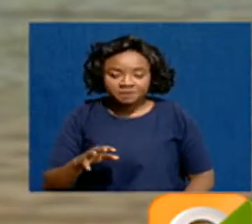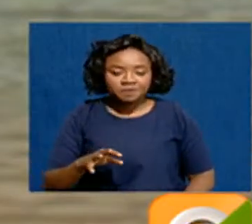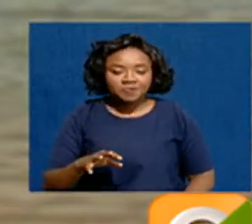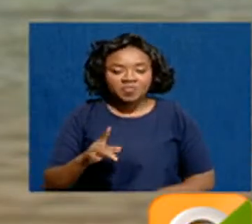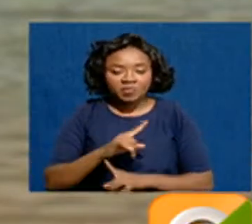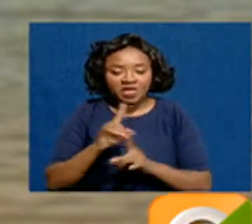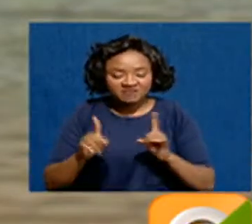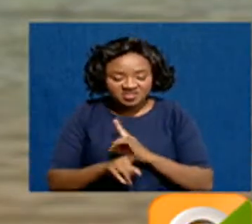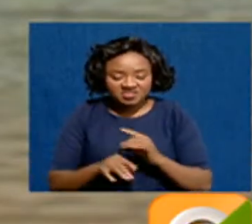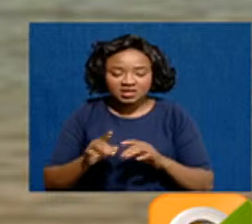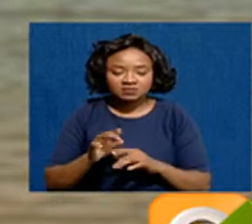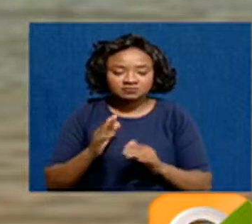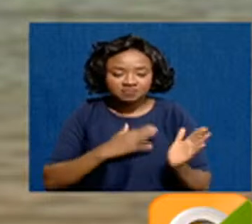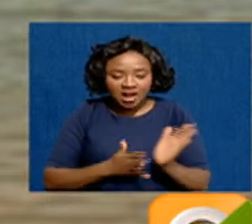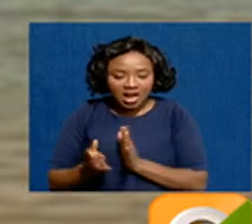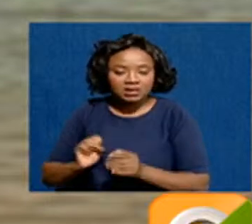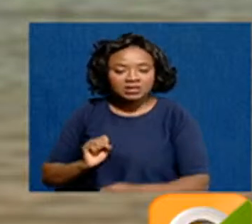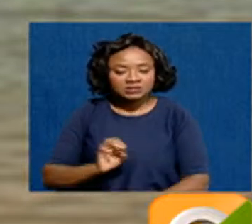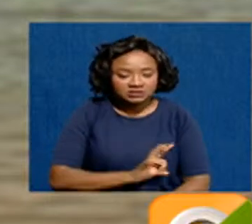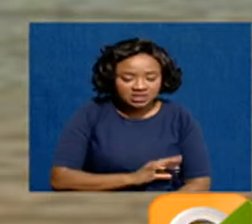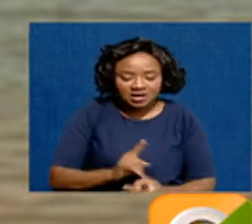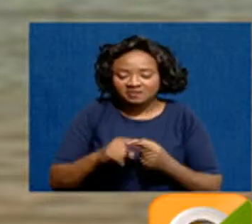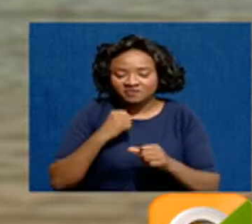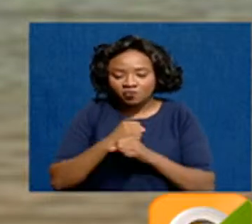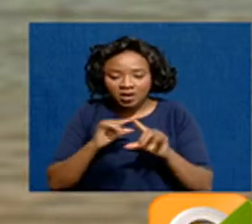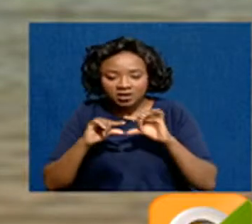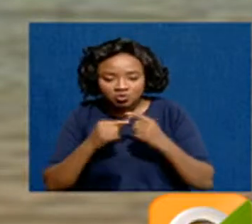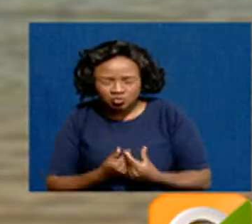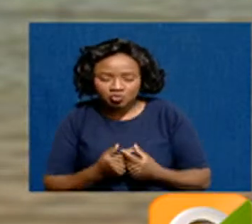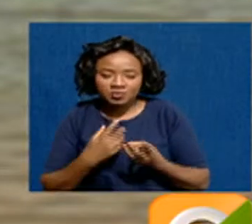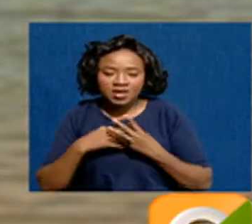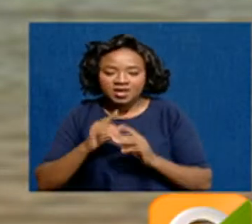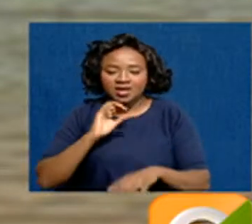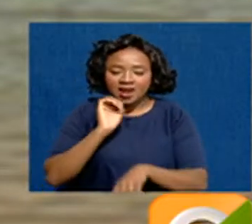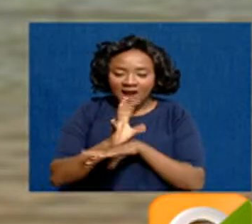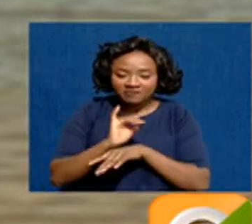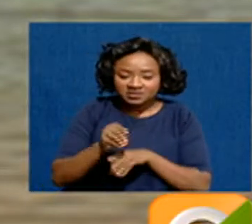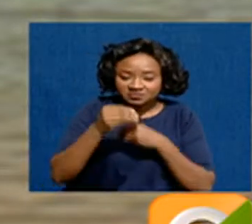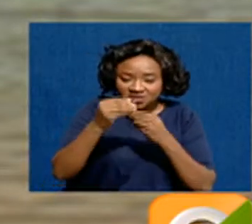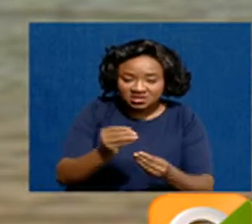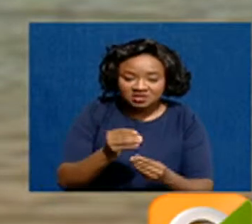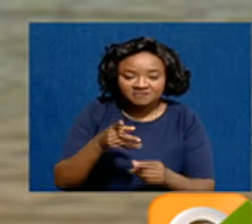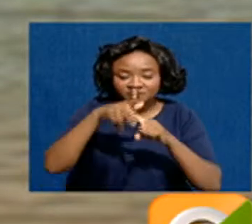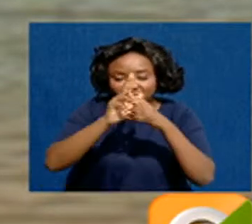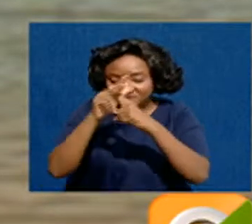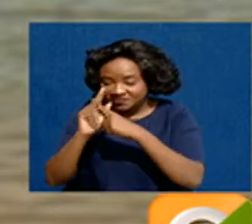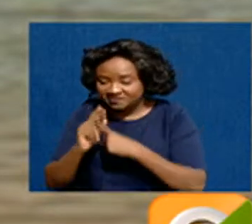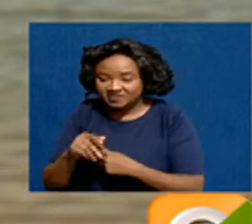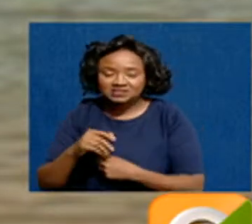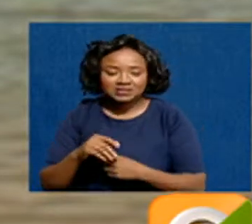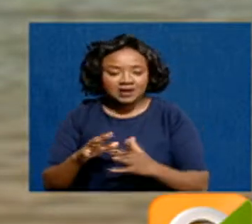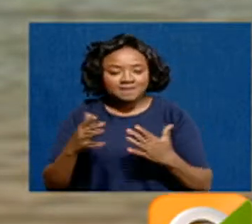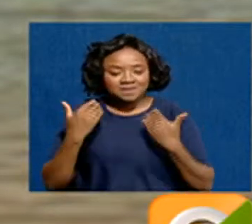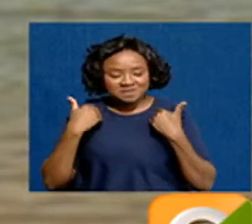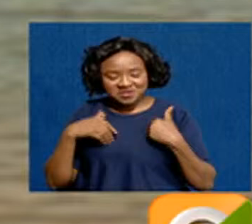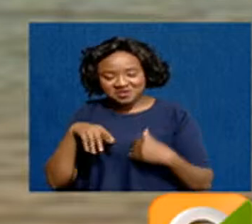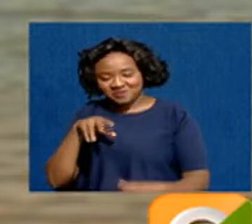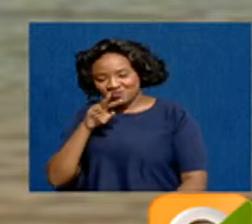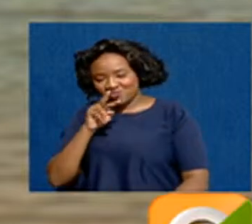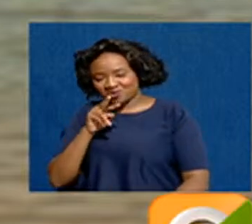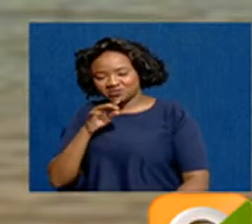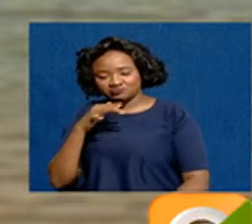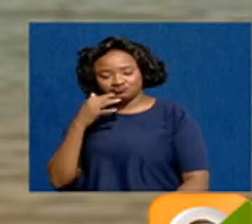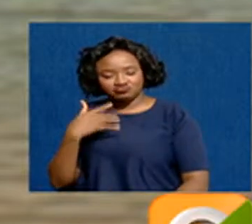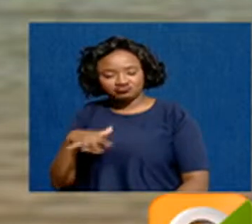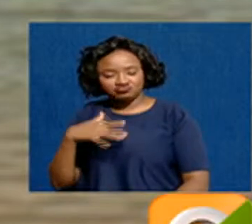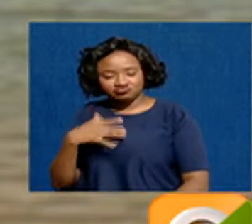place, the task force that we put in place, and the instructions I gave for fixing the lights, for fixing the roof, I am very proud of them. Was